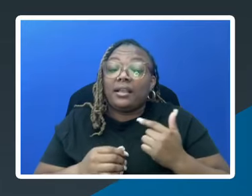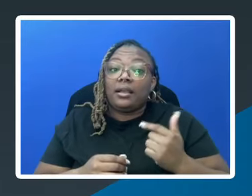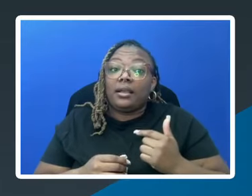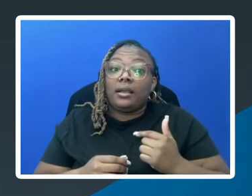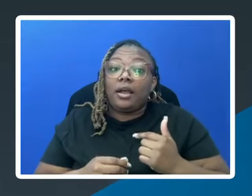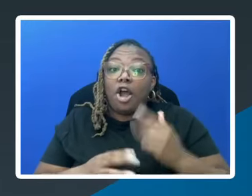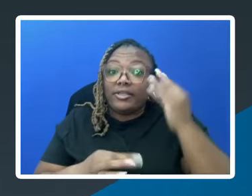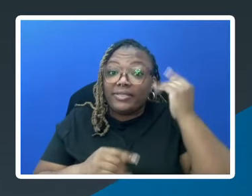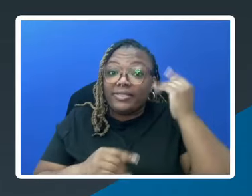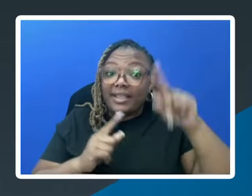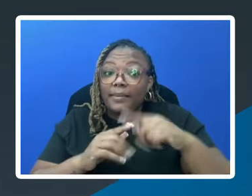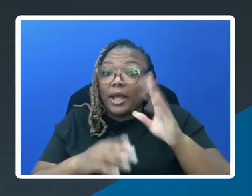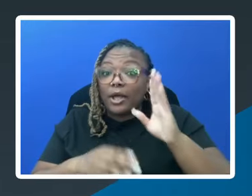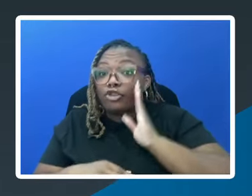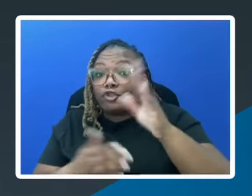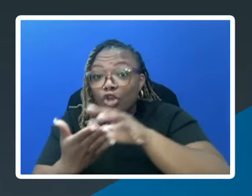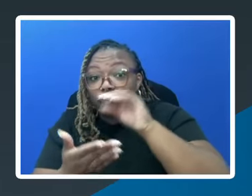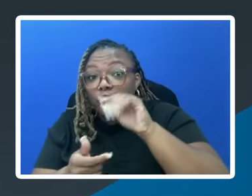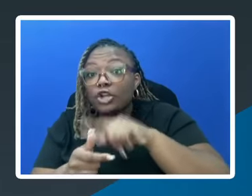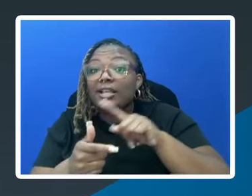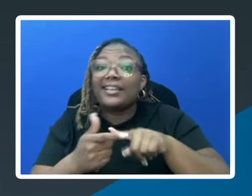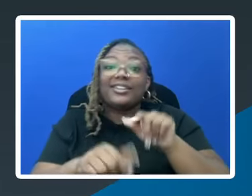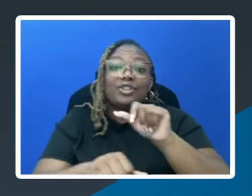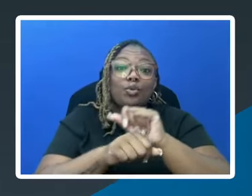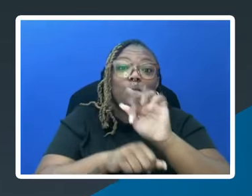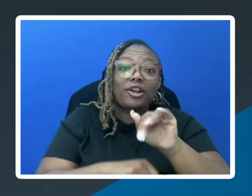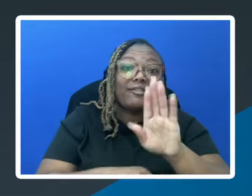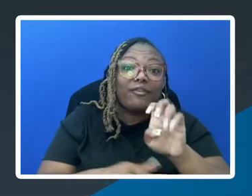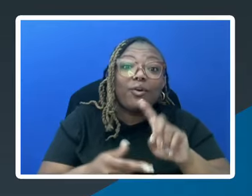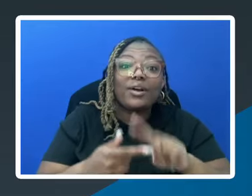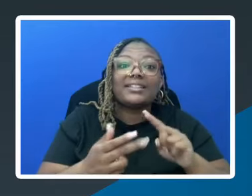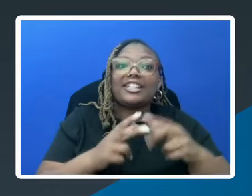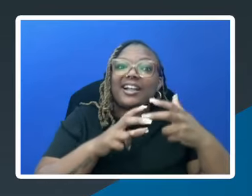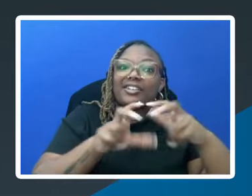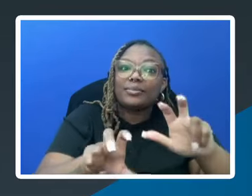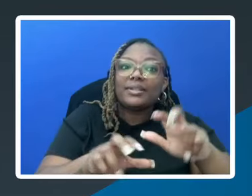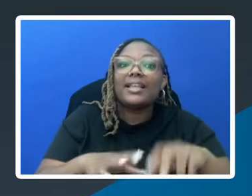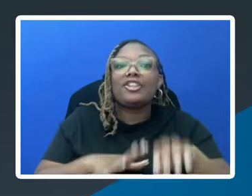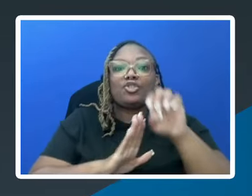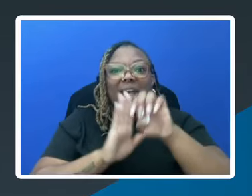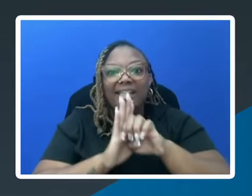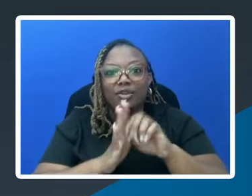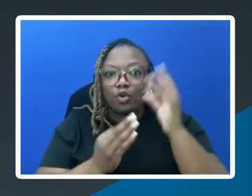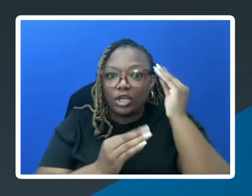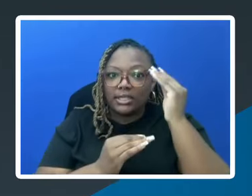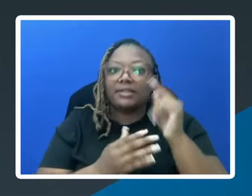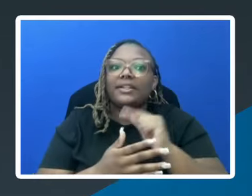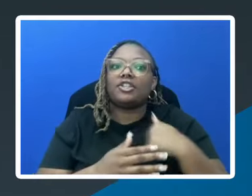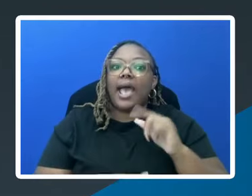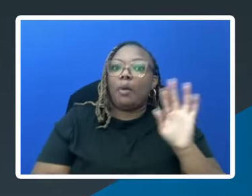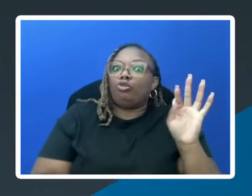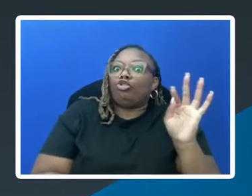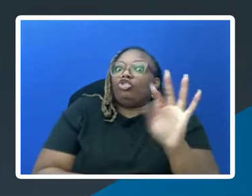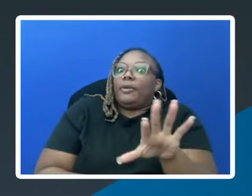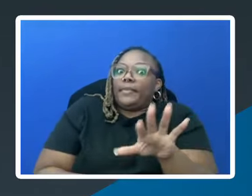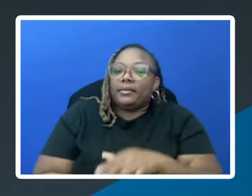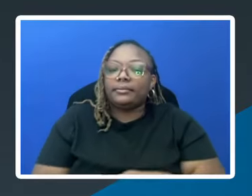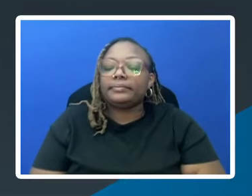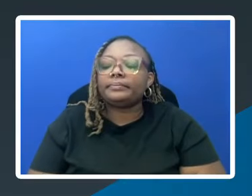future of learning to workforce to attribution to ethical considerations. So I'm just going to jump in. Yeah, let's go. Okay.